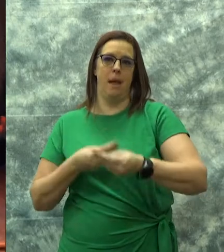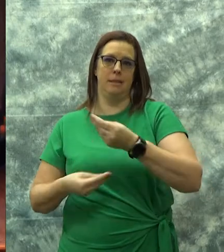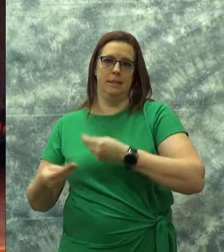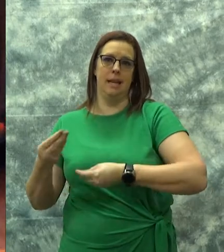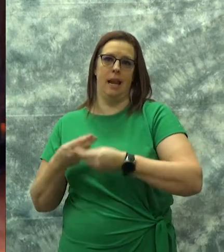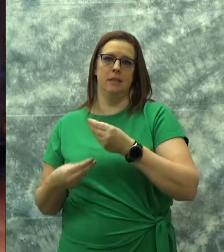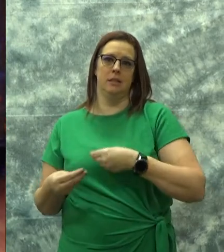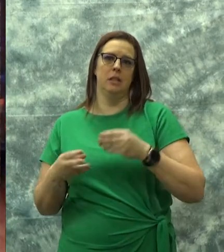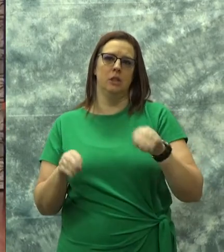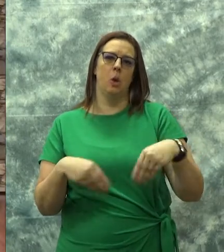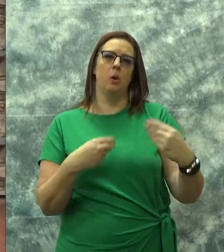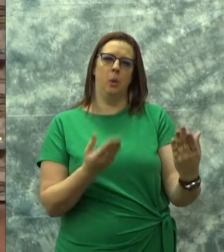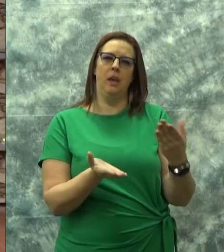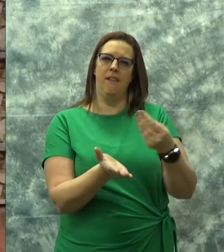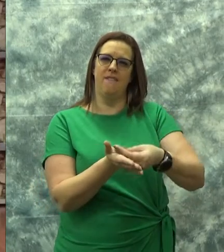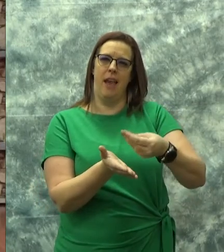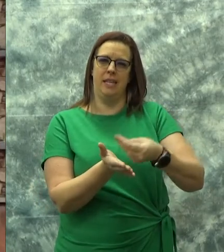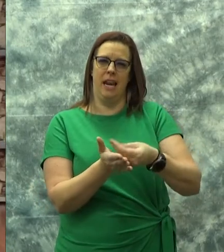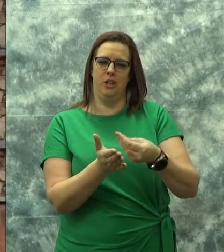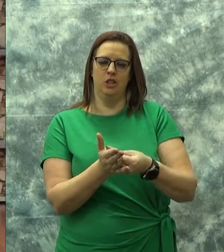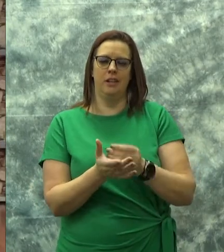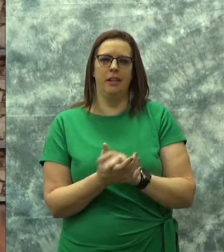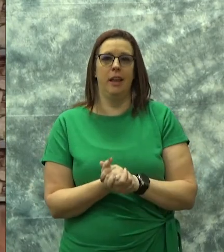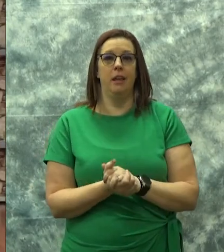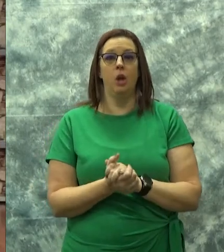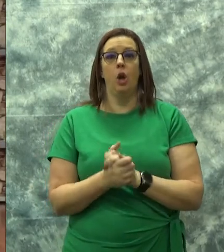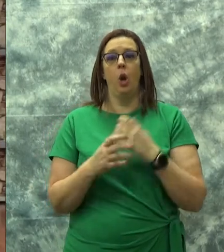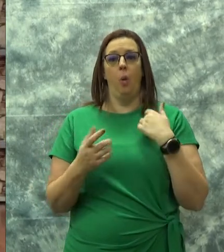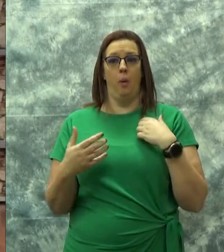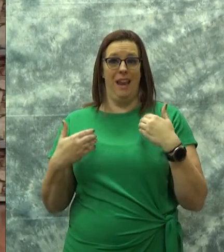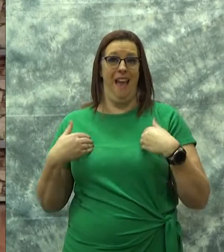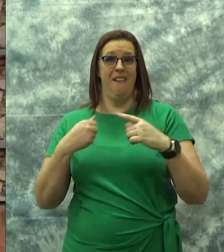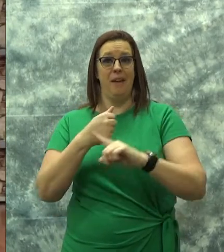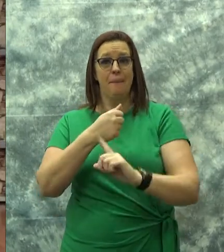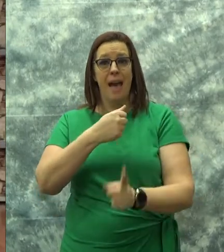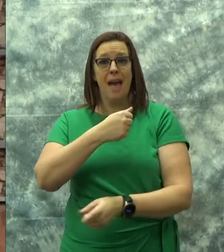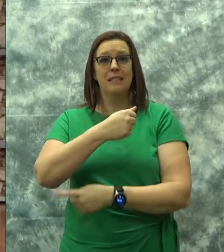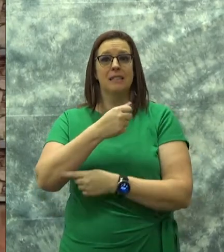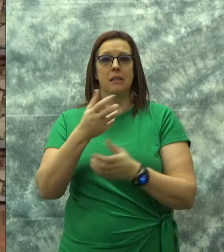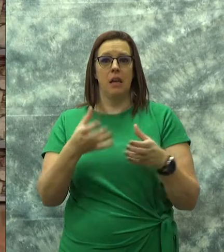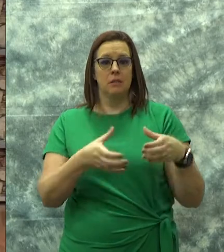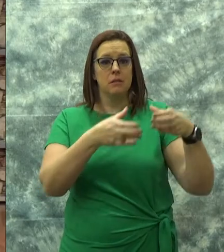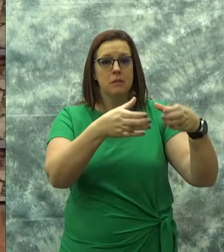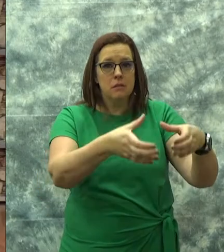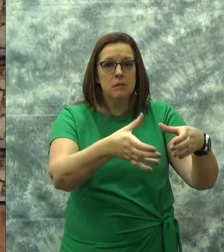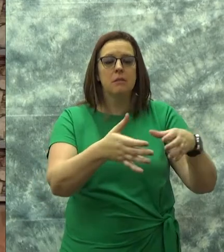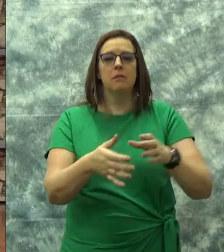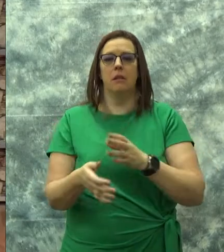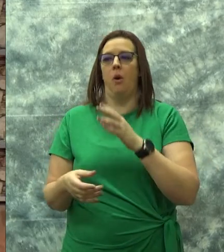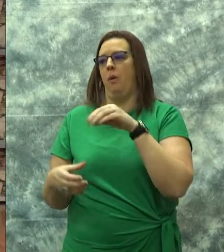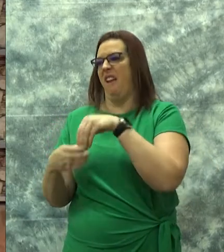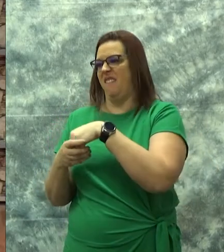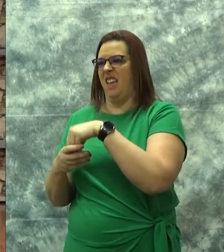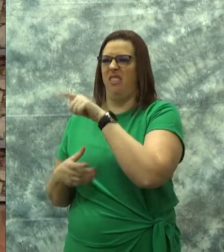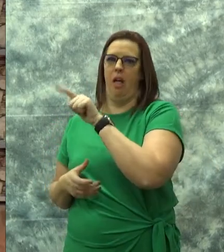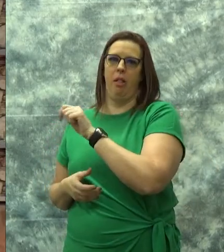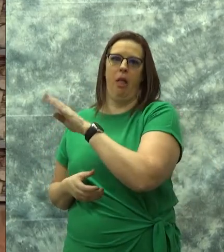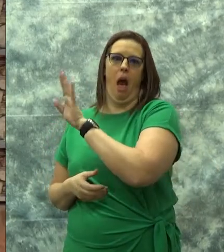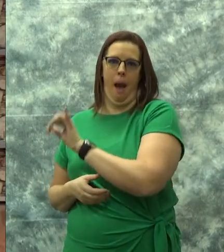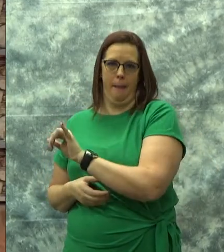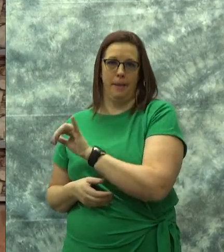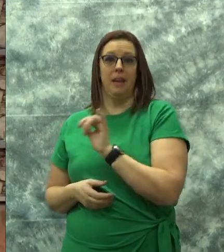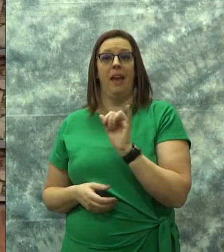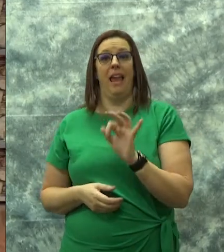by giving financially into the life and work of this church. Our ushers are going to pass baskets. We have containers out in the lobby for those of you who are